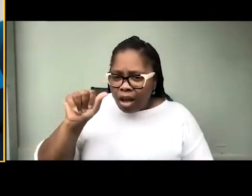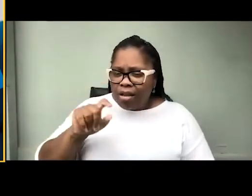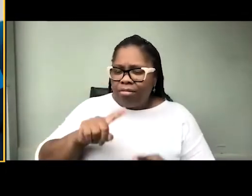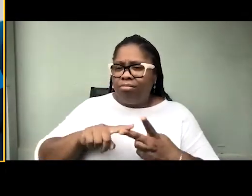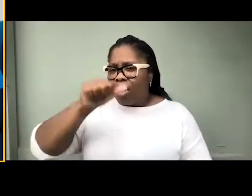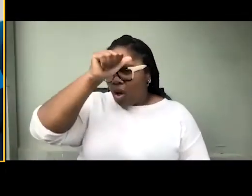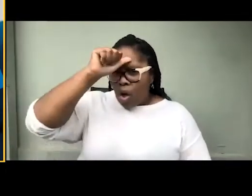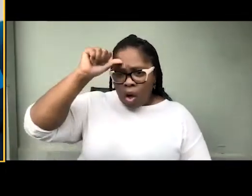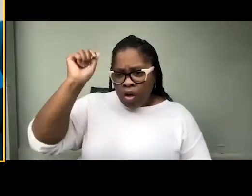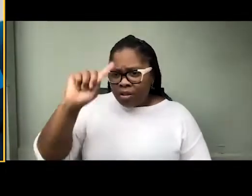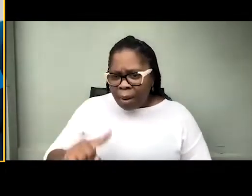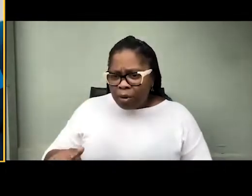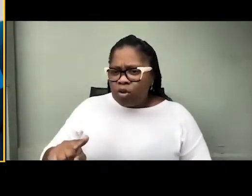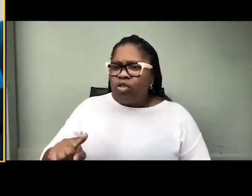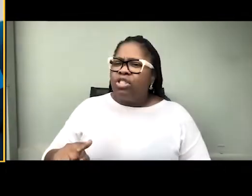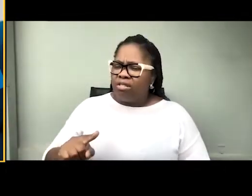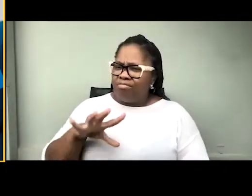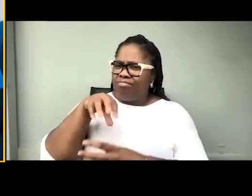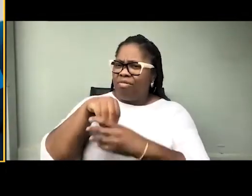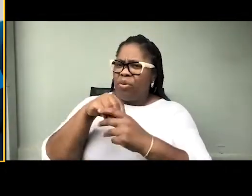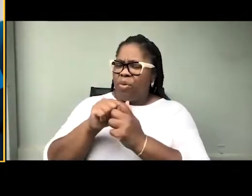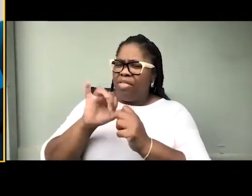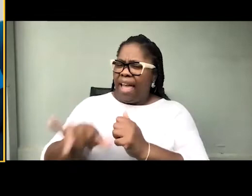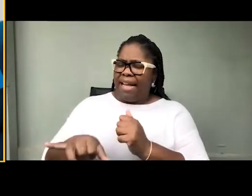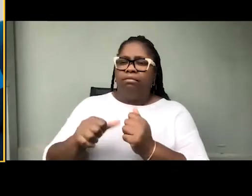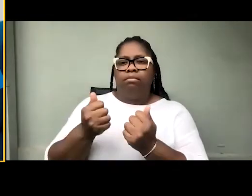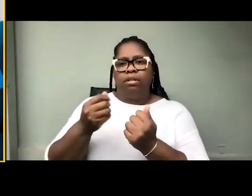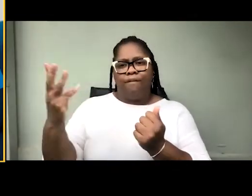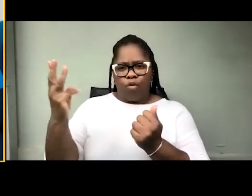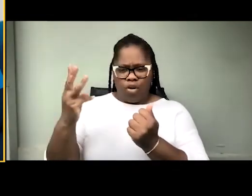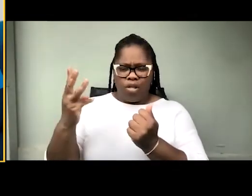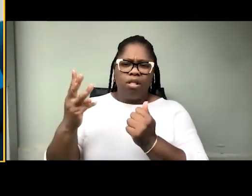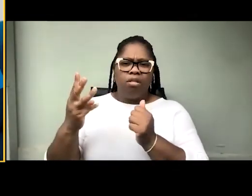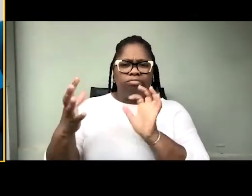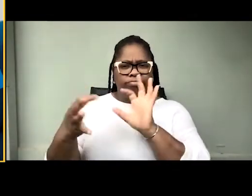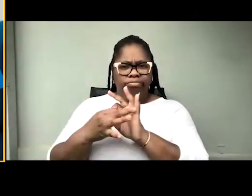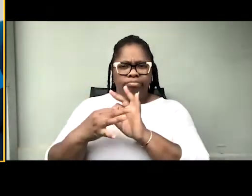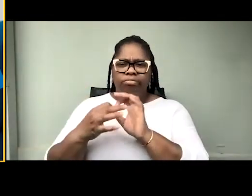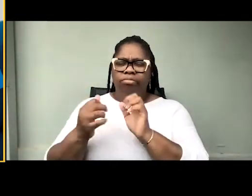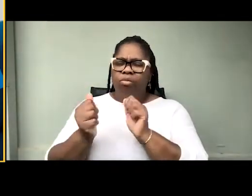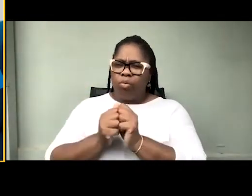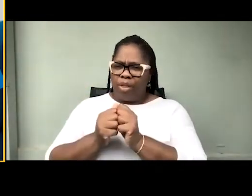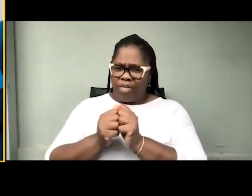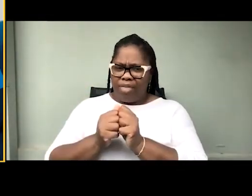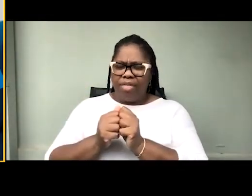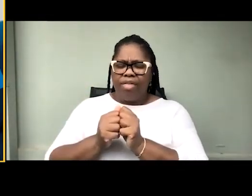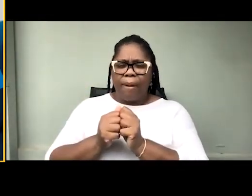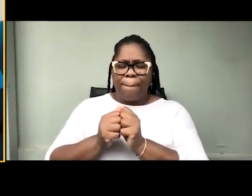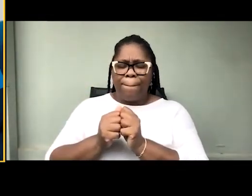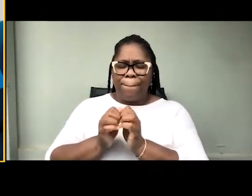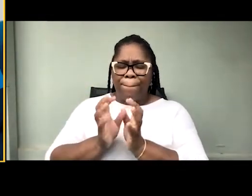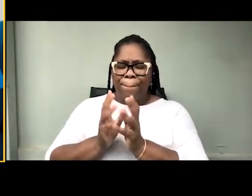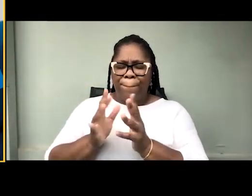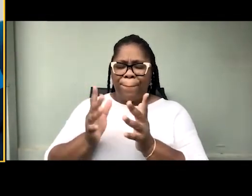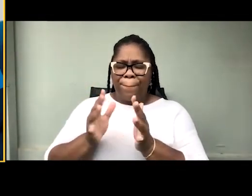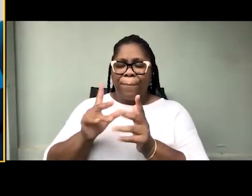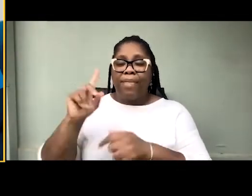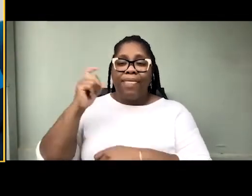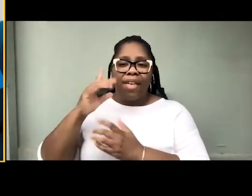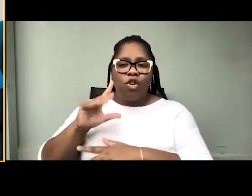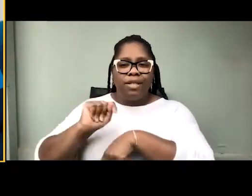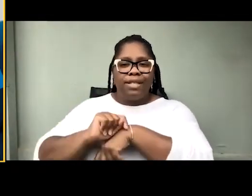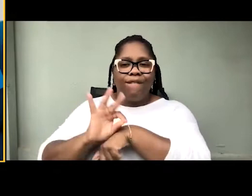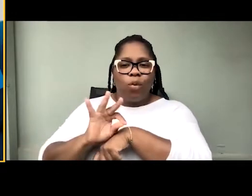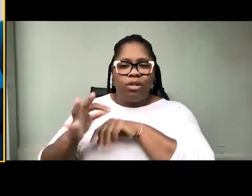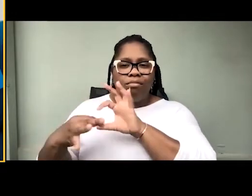goal area. You'll see several initiatives related to that. They're in alignment with that, with the Governor's Task Force